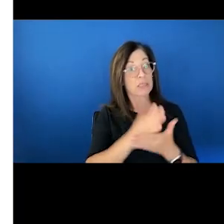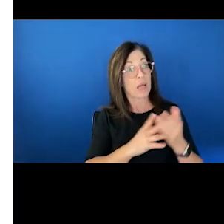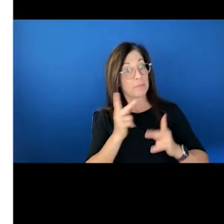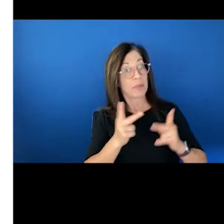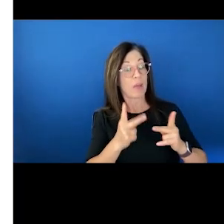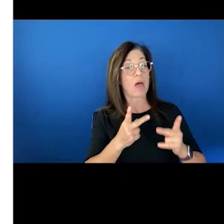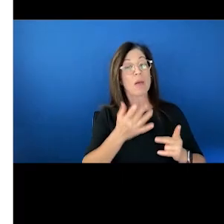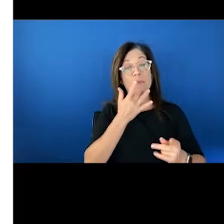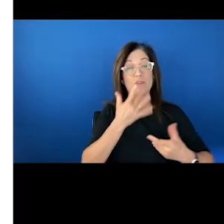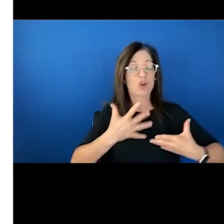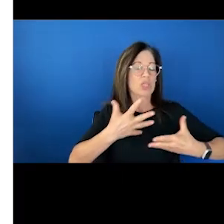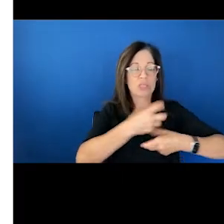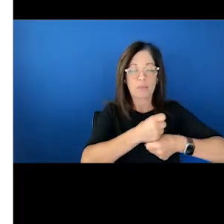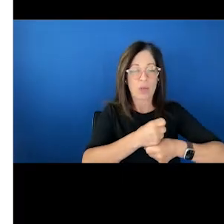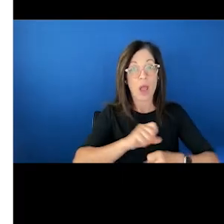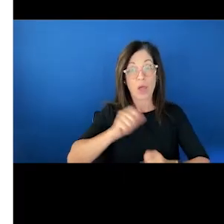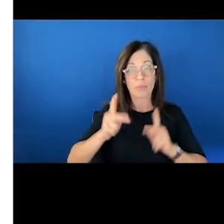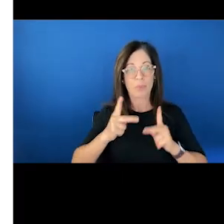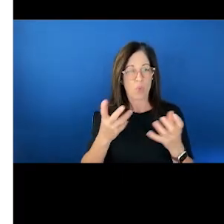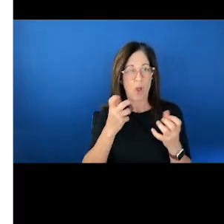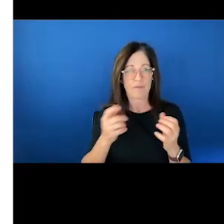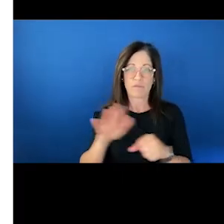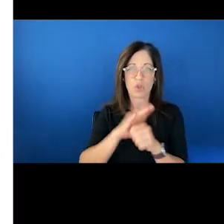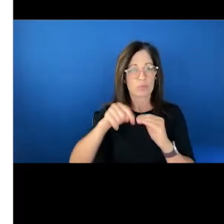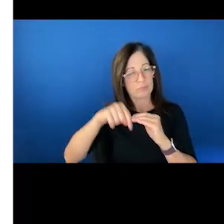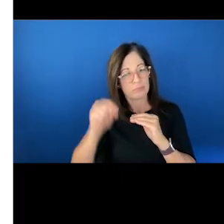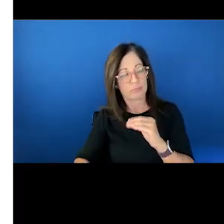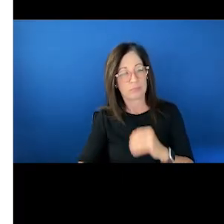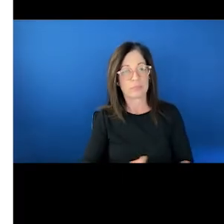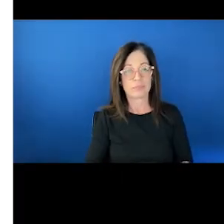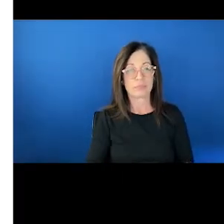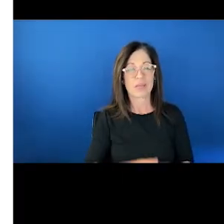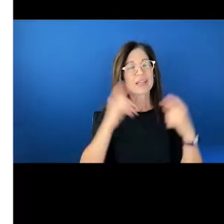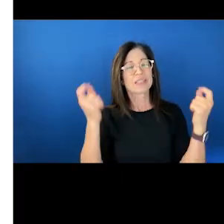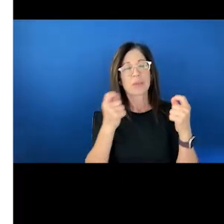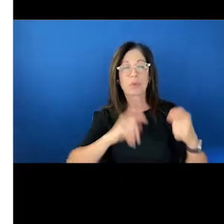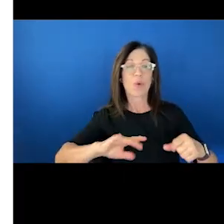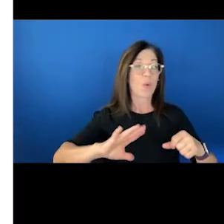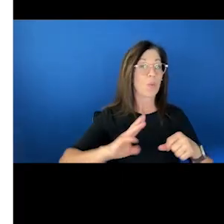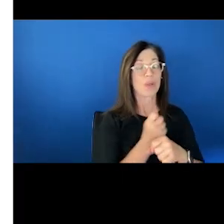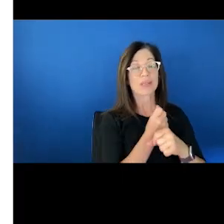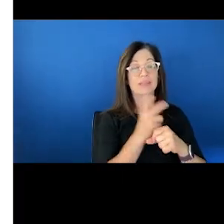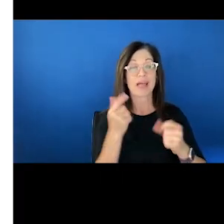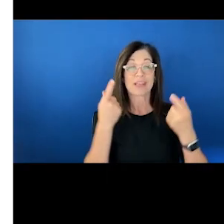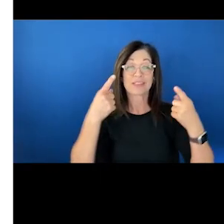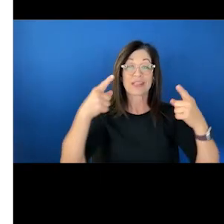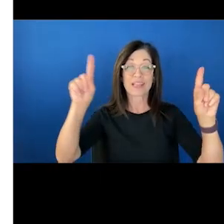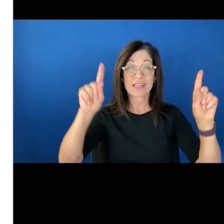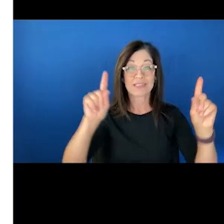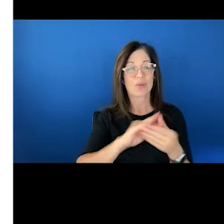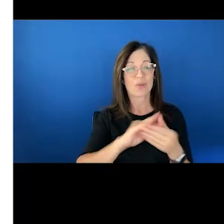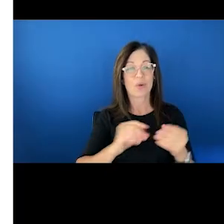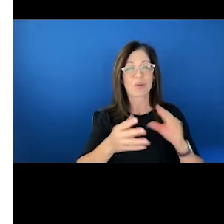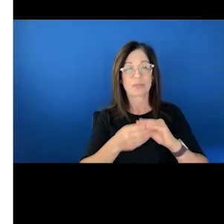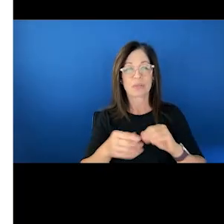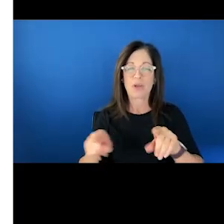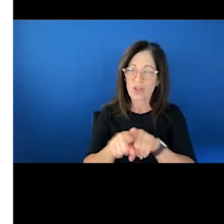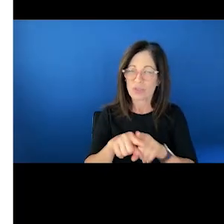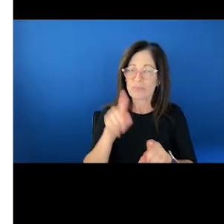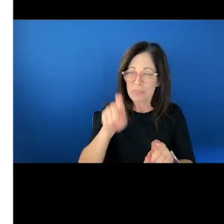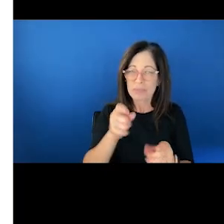others a detailed report. Celebrate wins, such as sharing success stories, but also be honest about